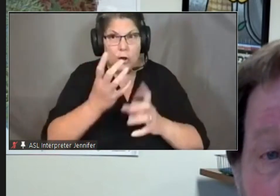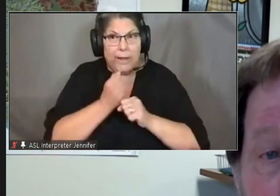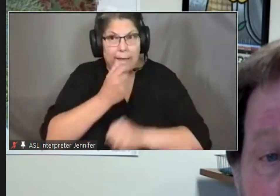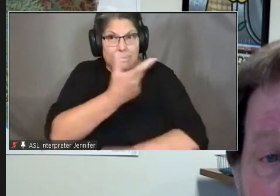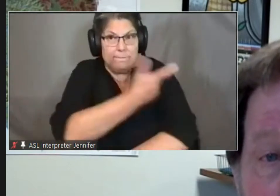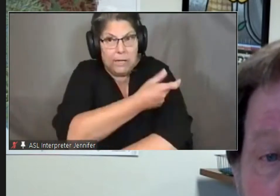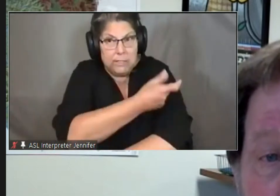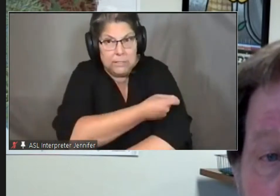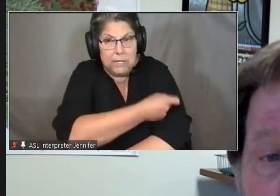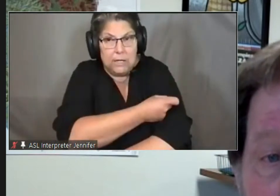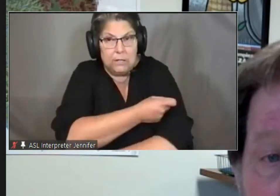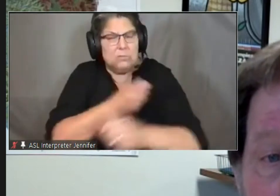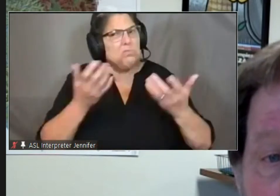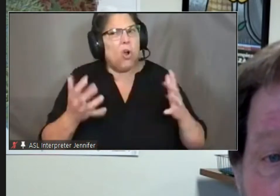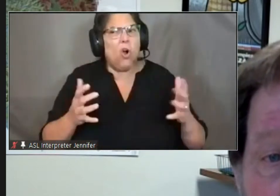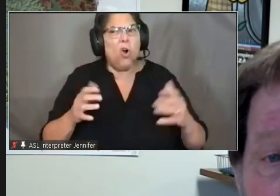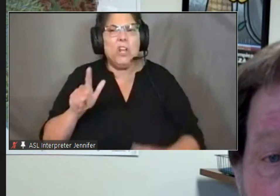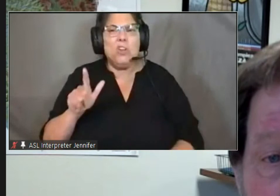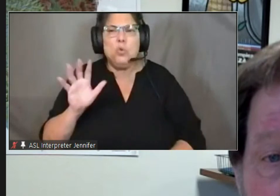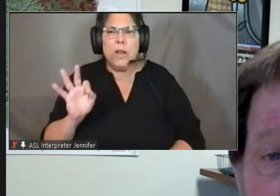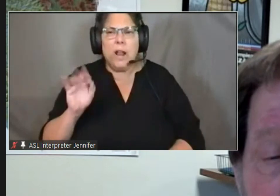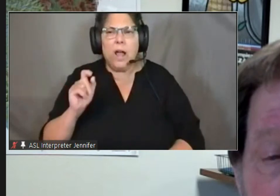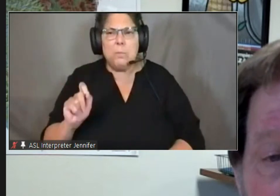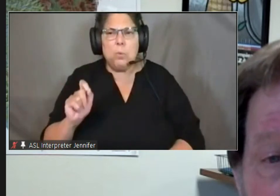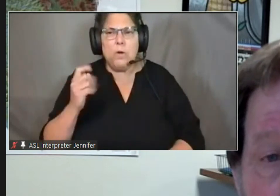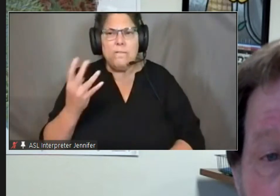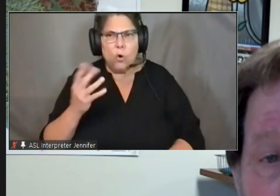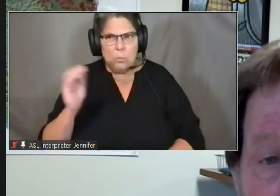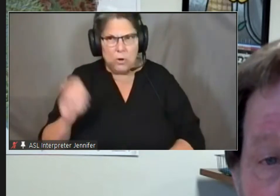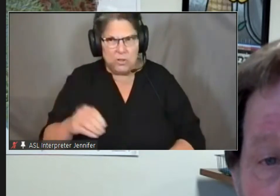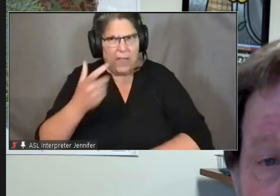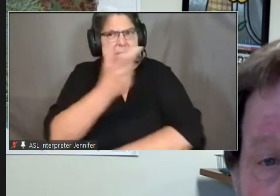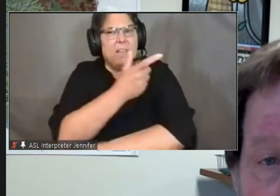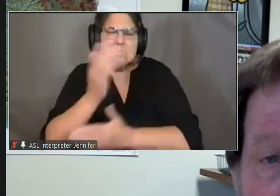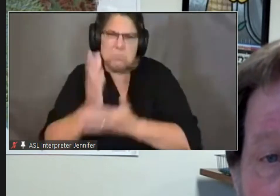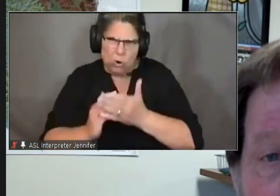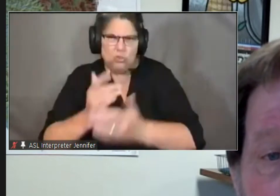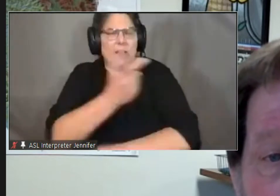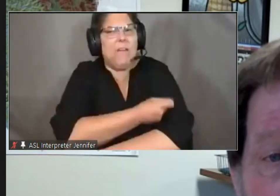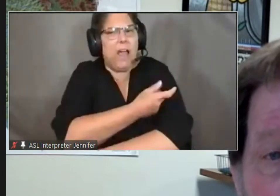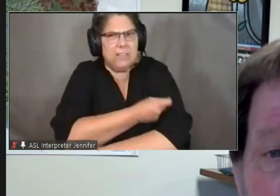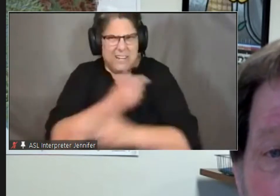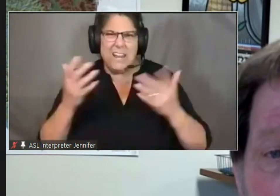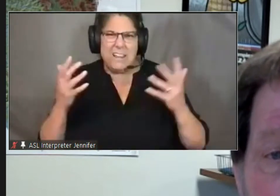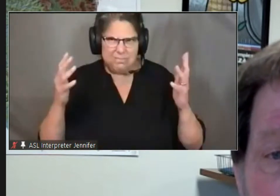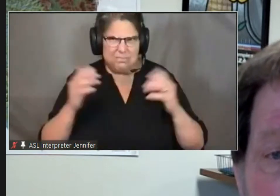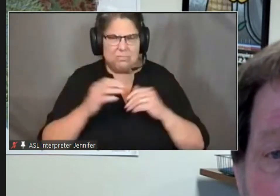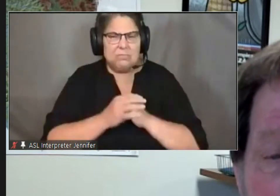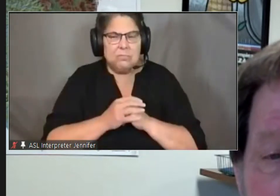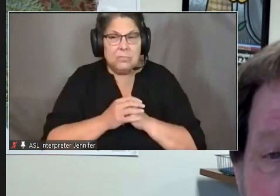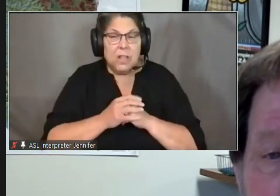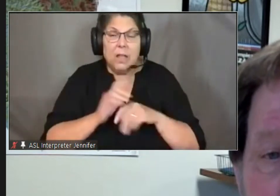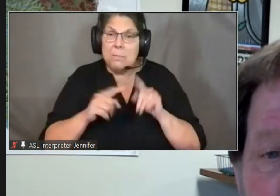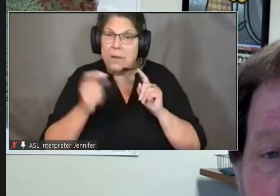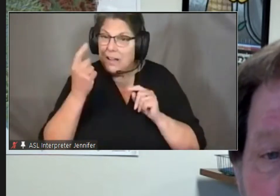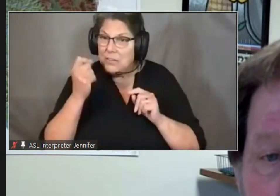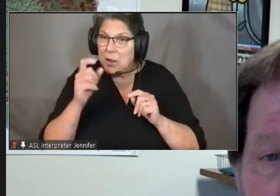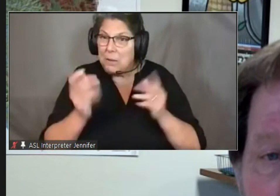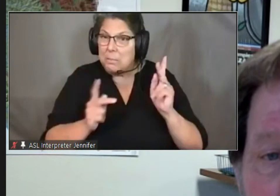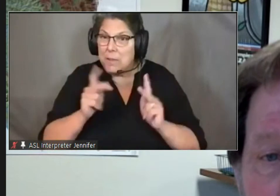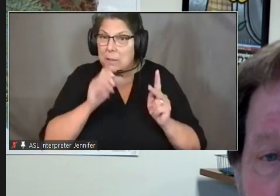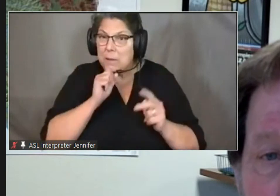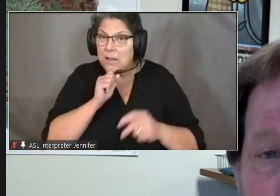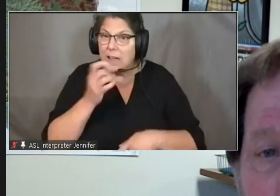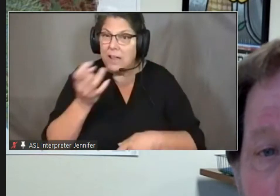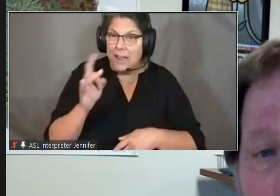available, are already up to 29.4%, or at least partially vaccinated. However, those who are 18 to